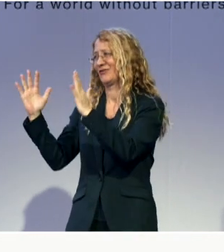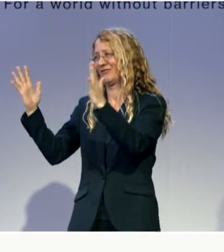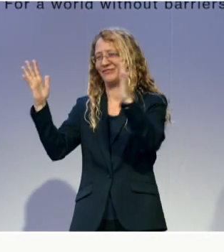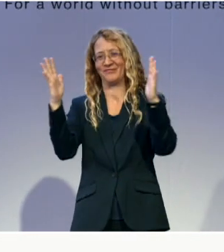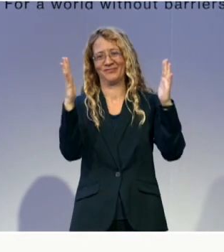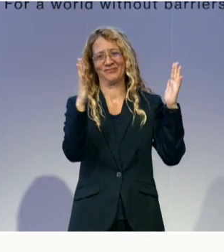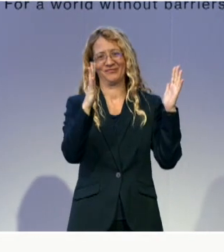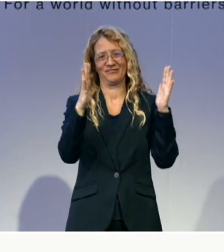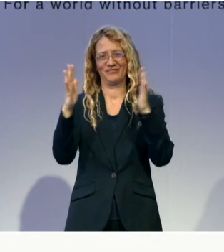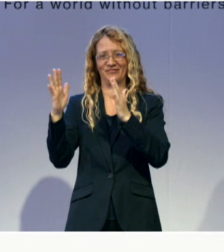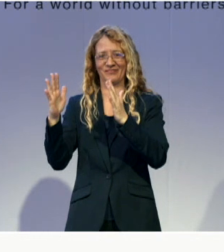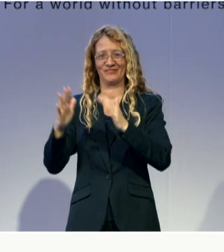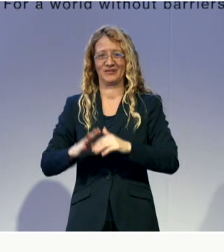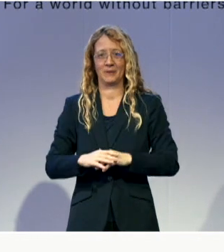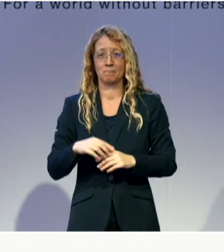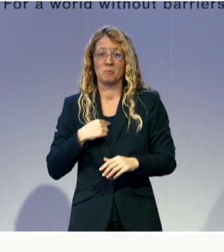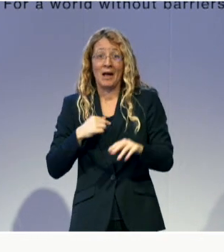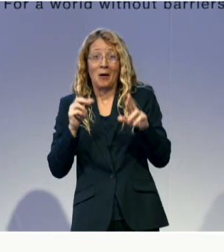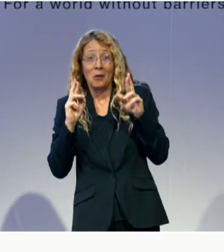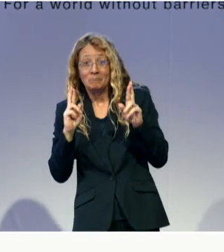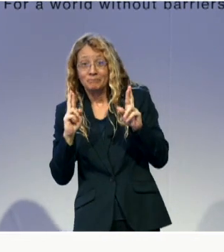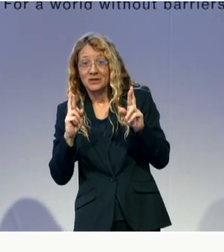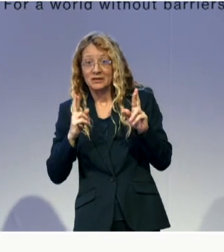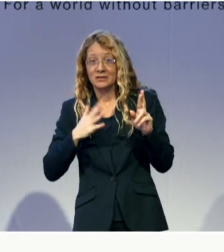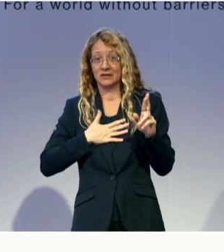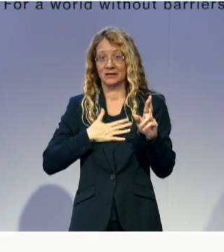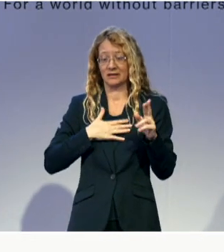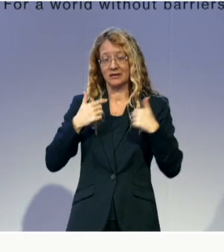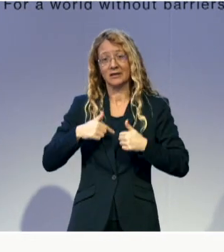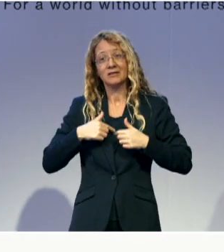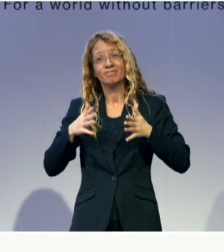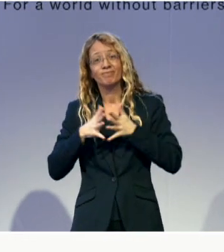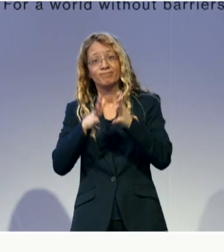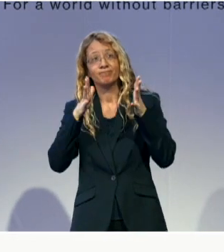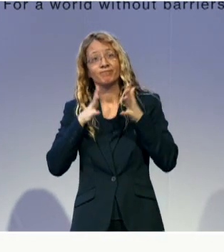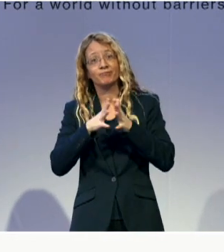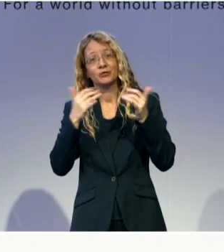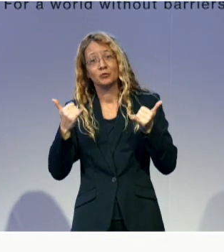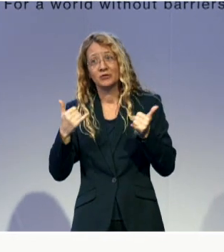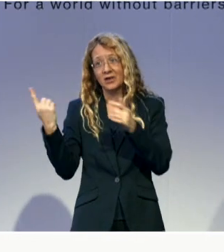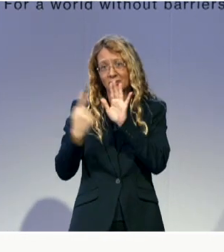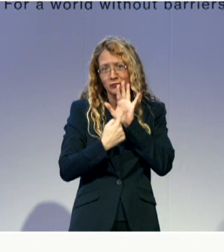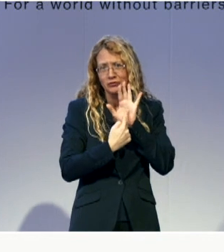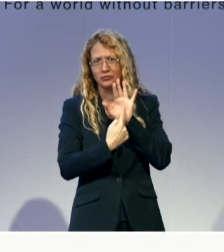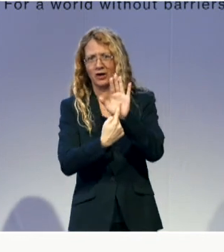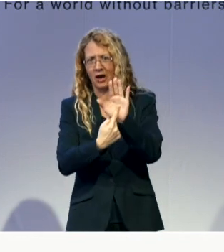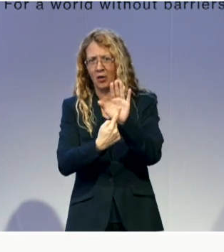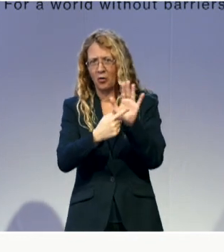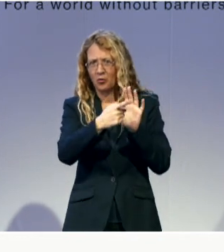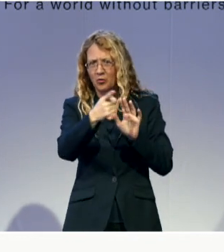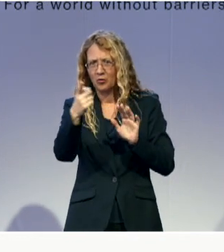am hoping that my personal story today will help to show why